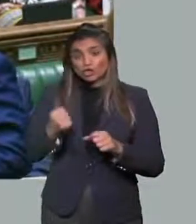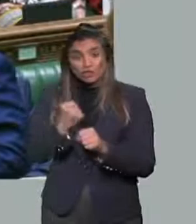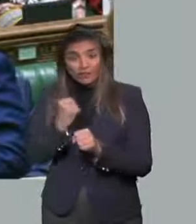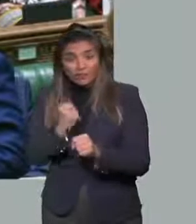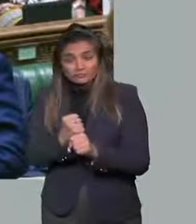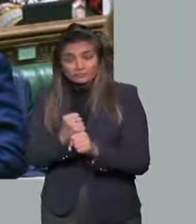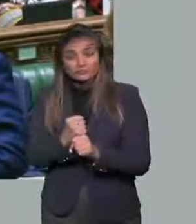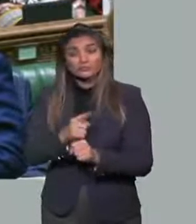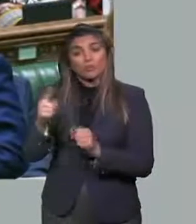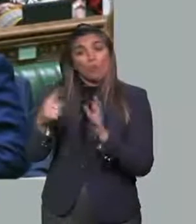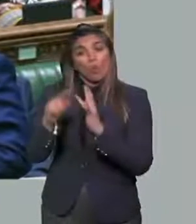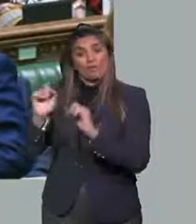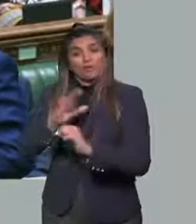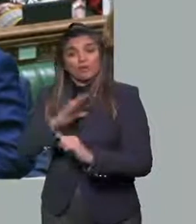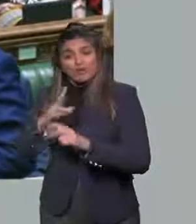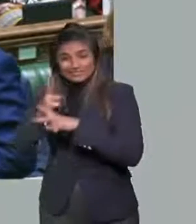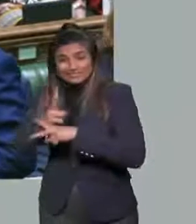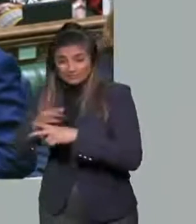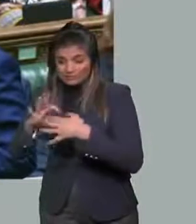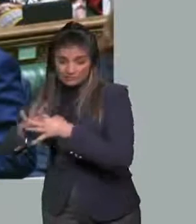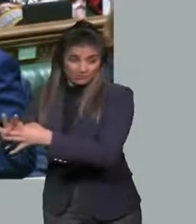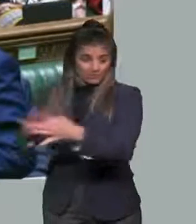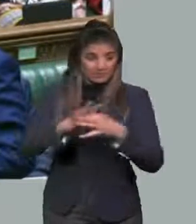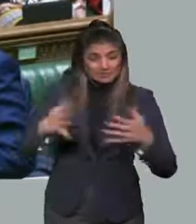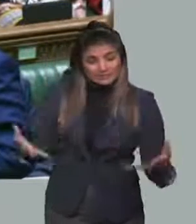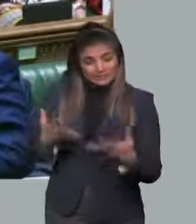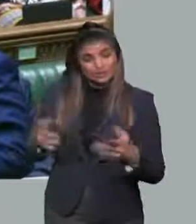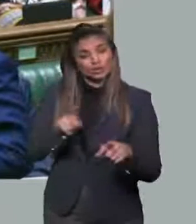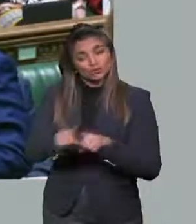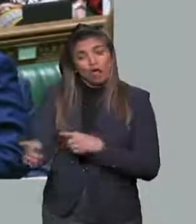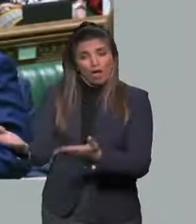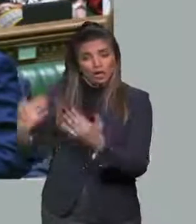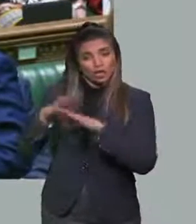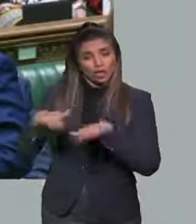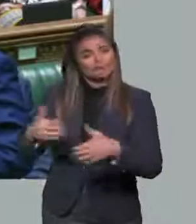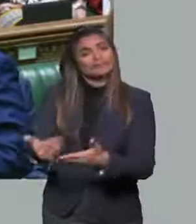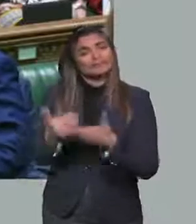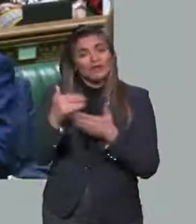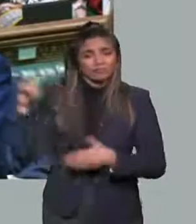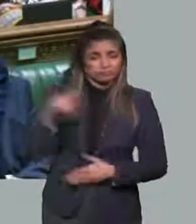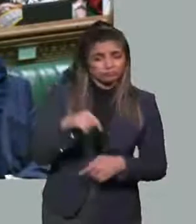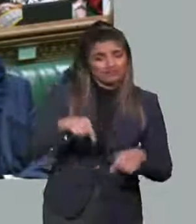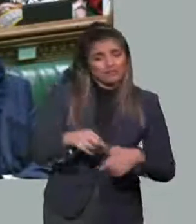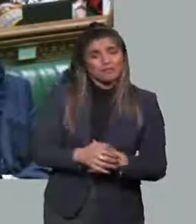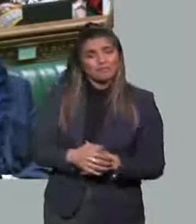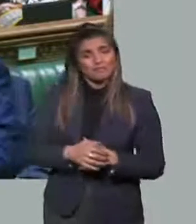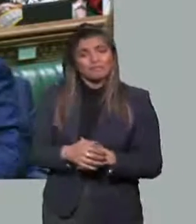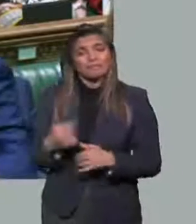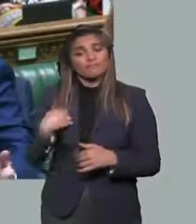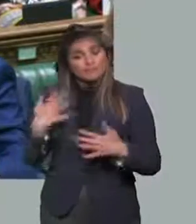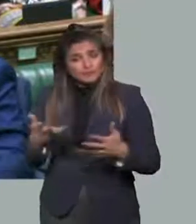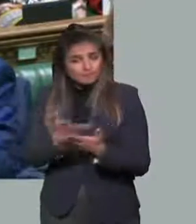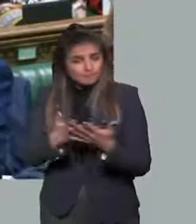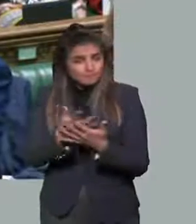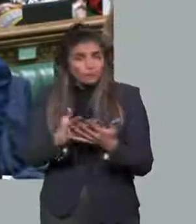the orphans' guardians are all working to bring these children to safety. I work with UK Government ministers to try and make this happen,